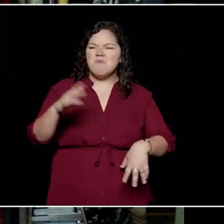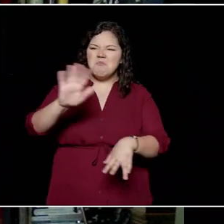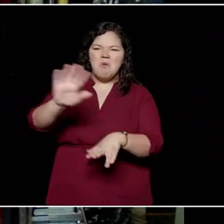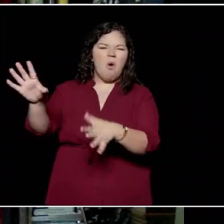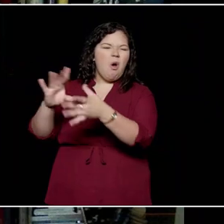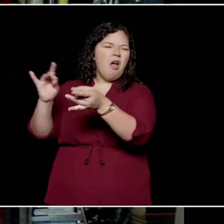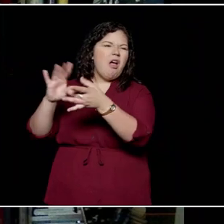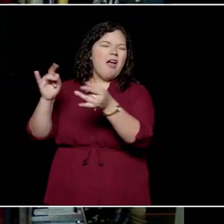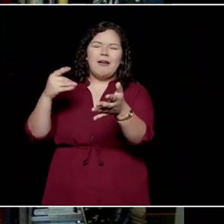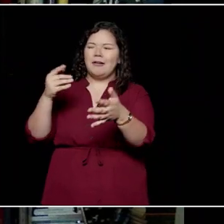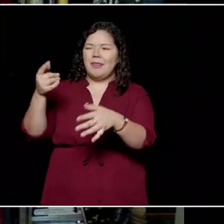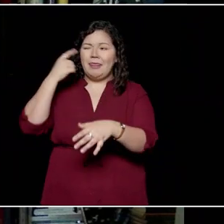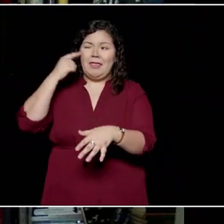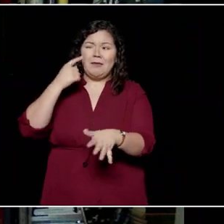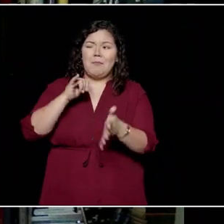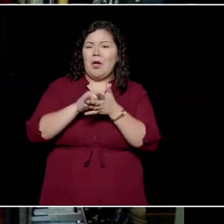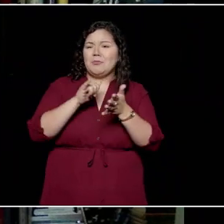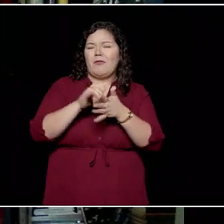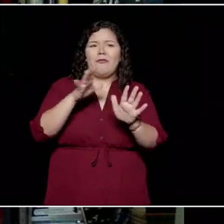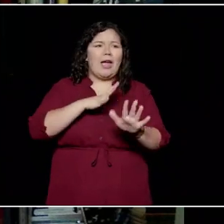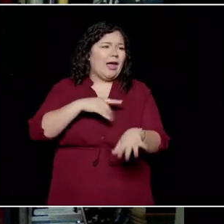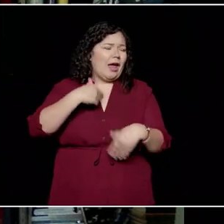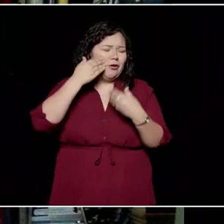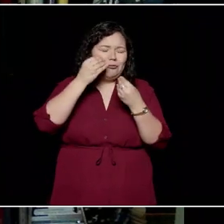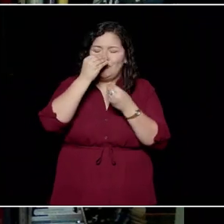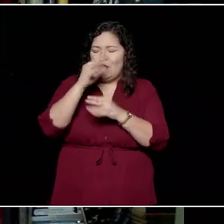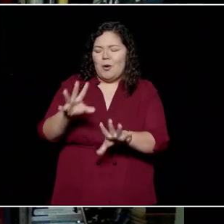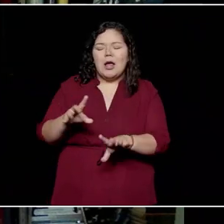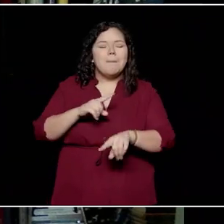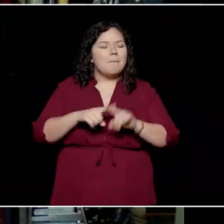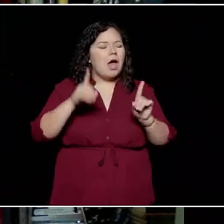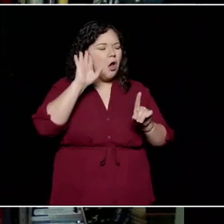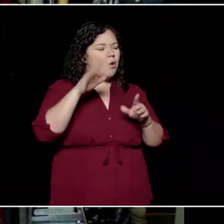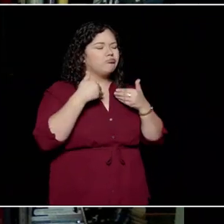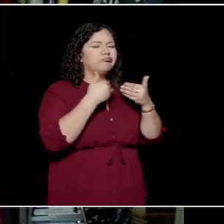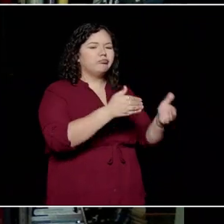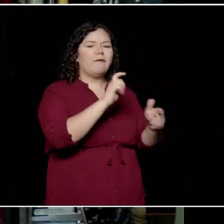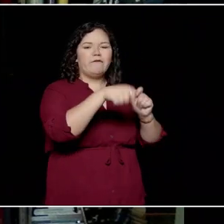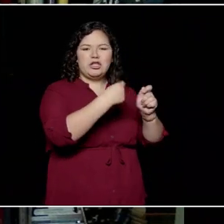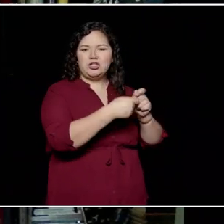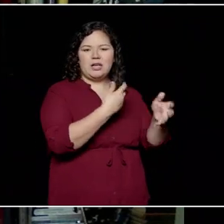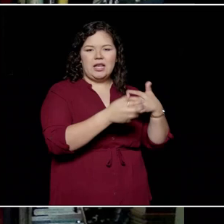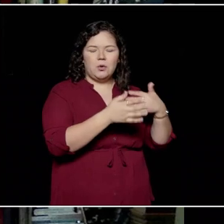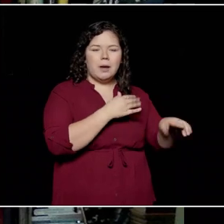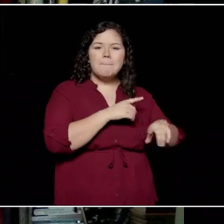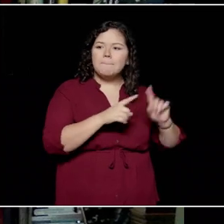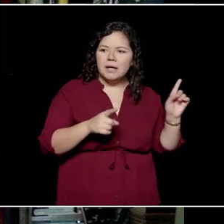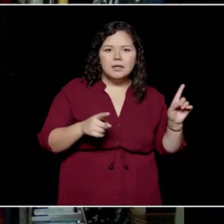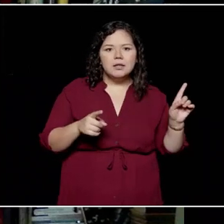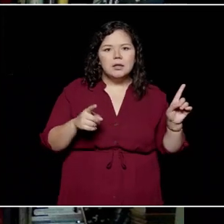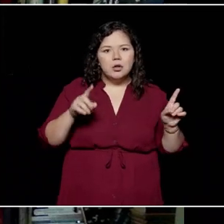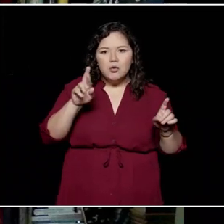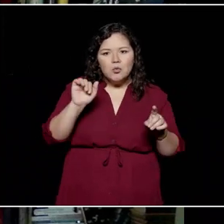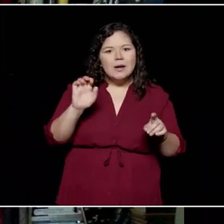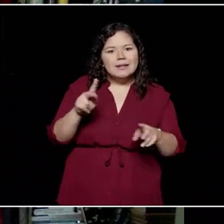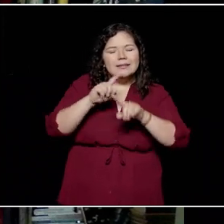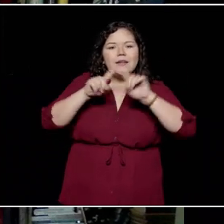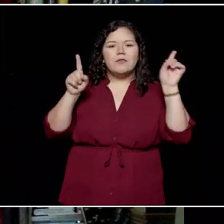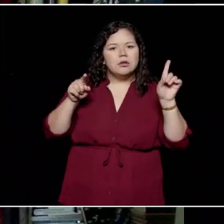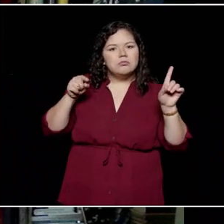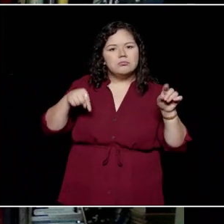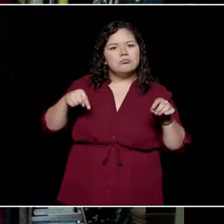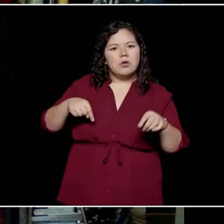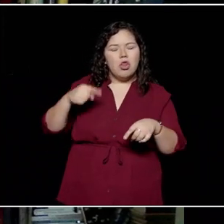it would be Rick Hansen. But because he was told he couldn't do it, He had to do it. Be like Rick. Don't